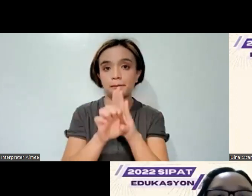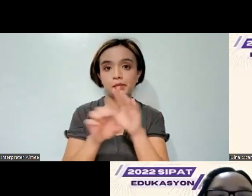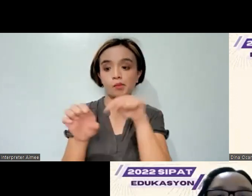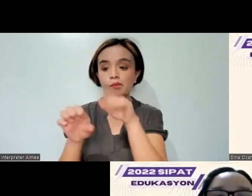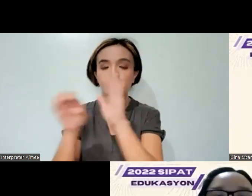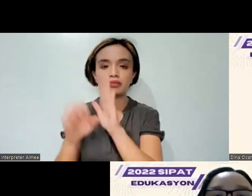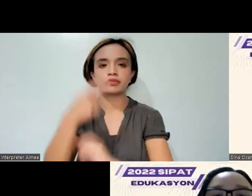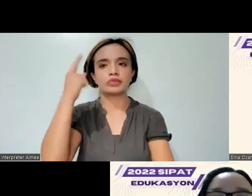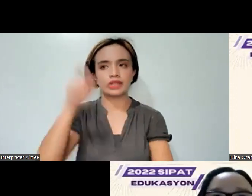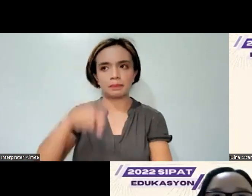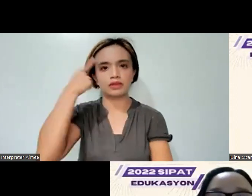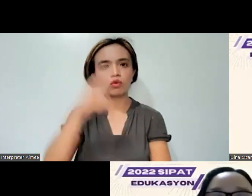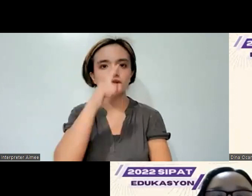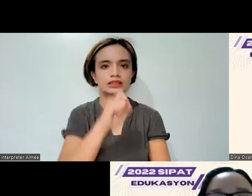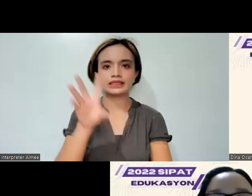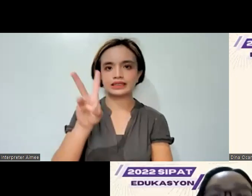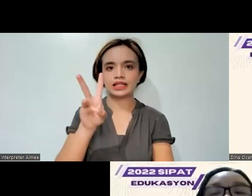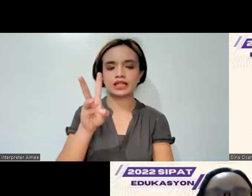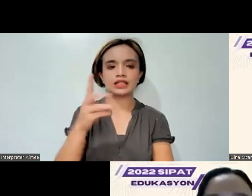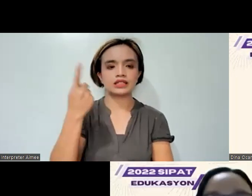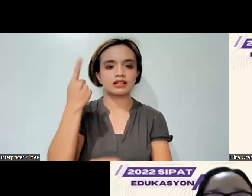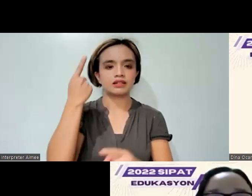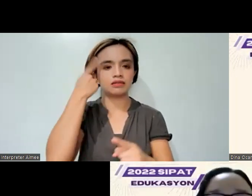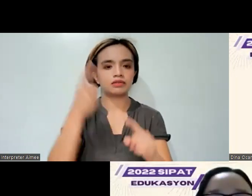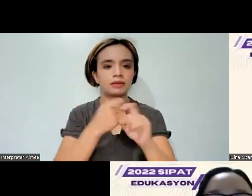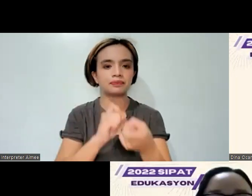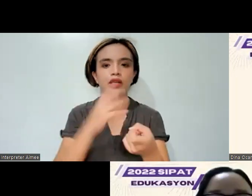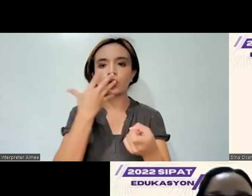to 6-year-old children po from low-income families.